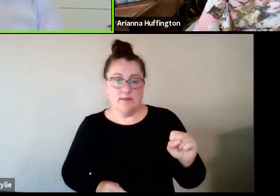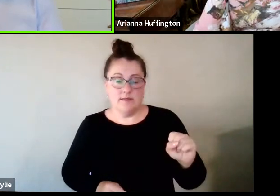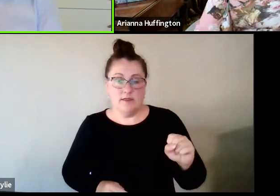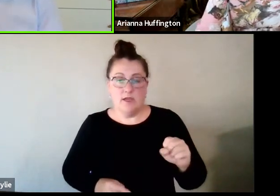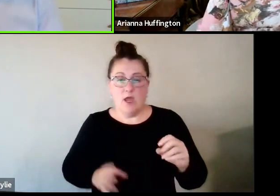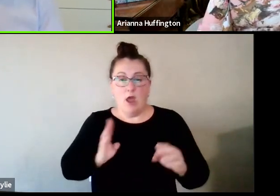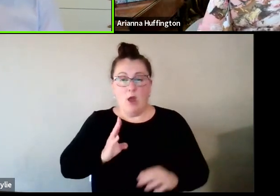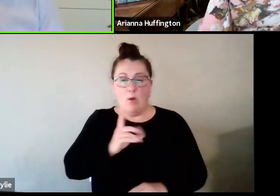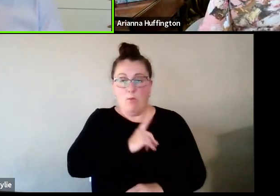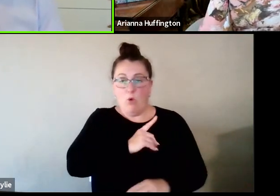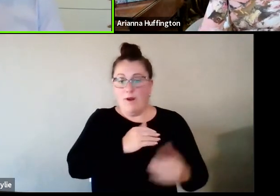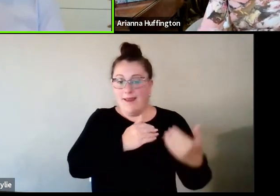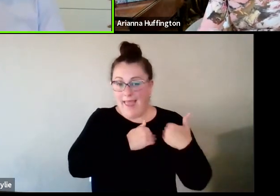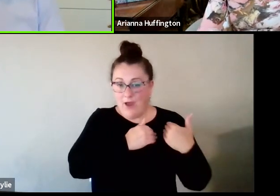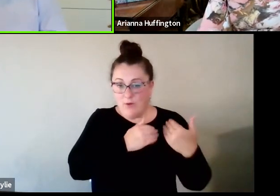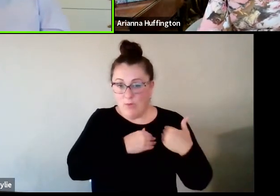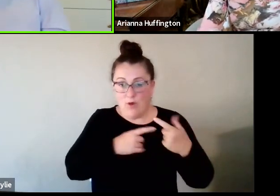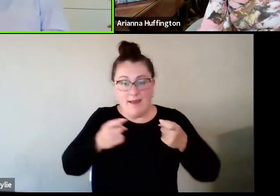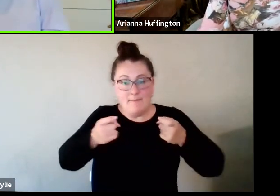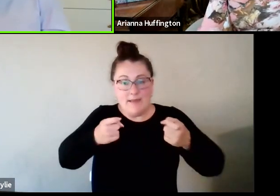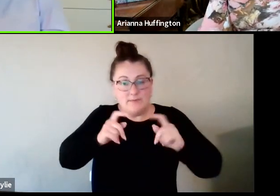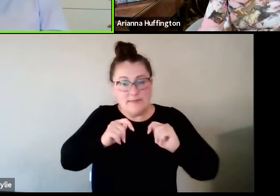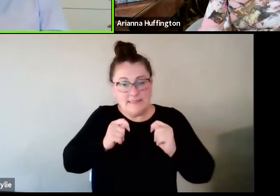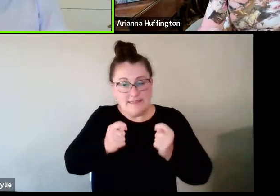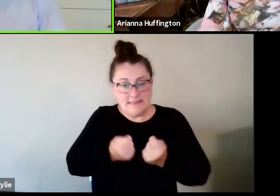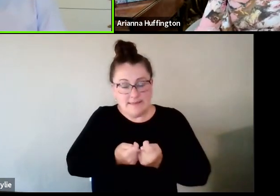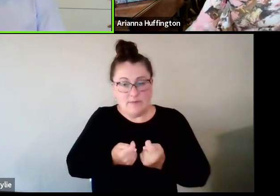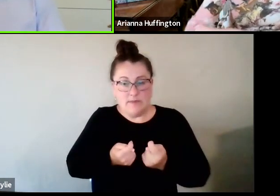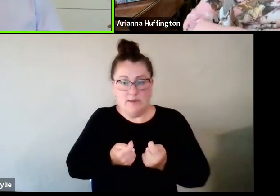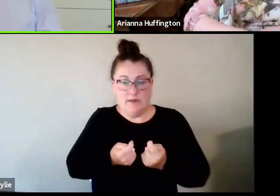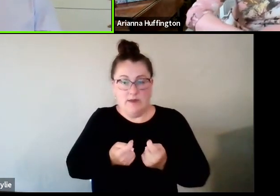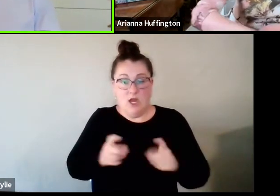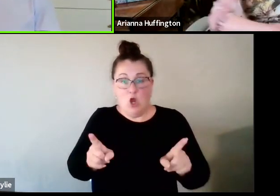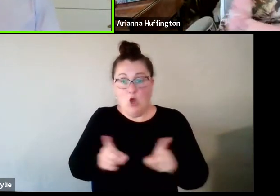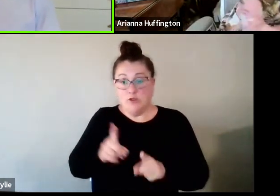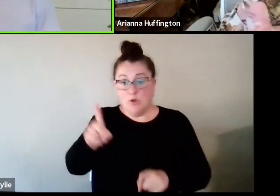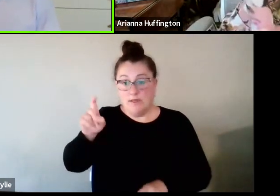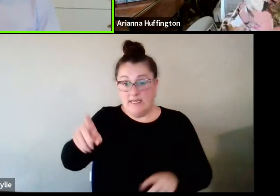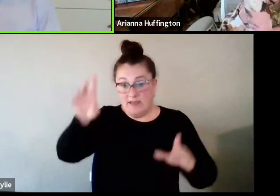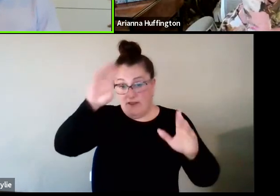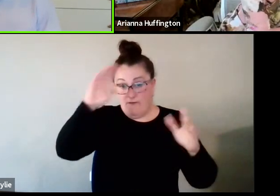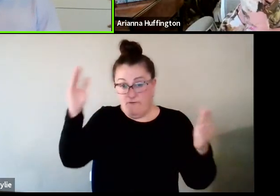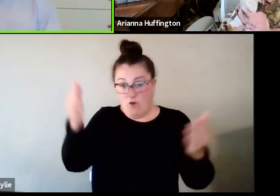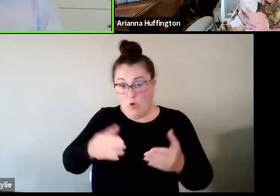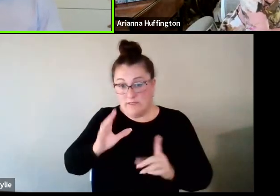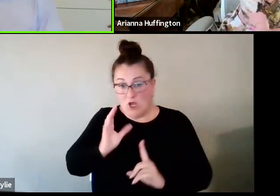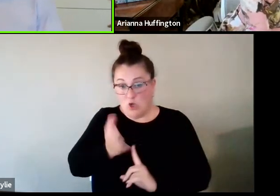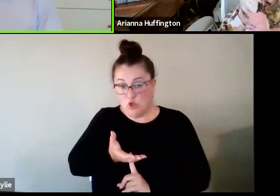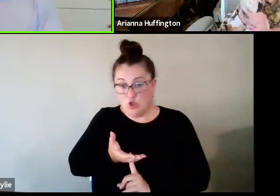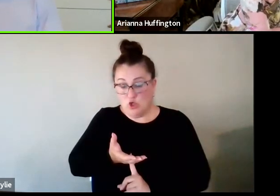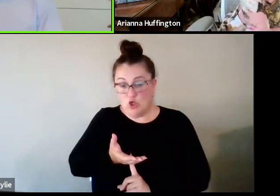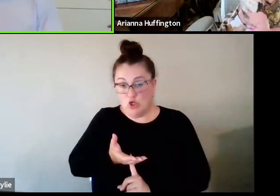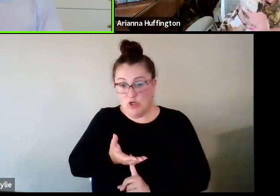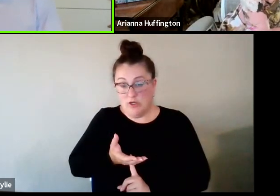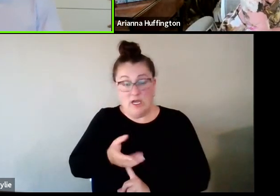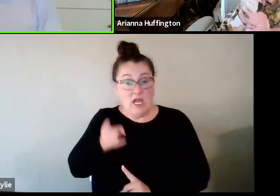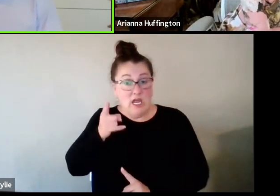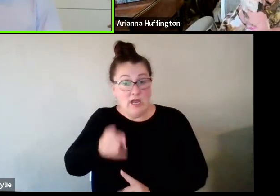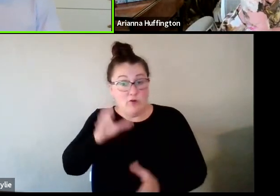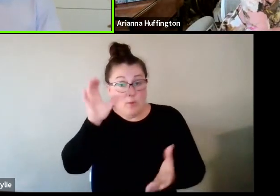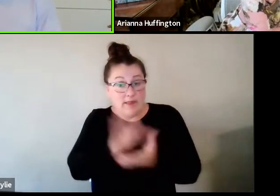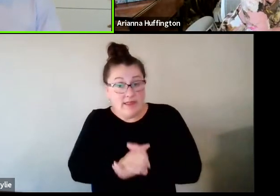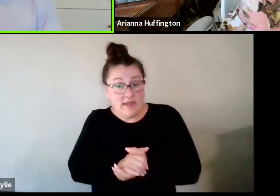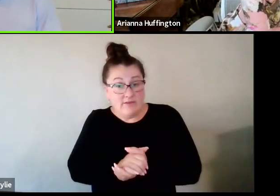accountable, therefore management team. There's also, I think, a need to focus on culture. Because if you believe that the